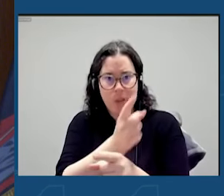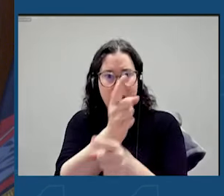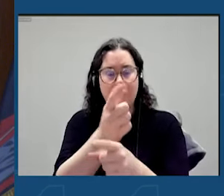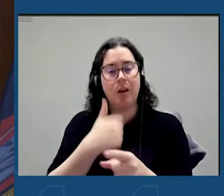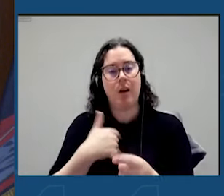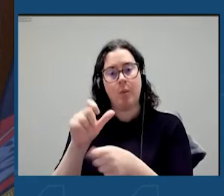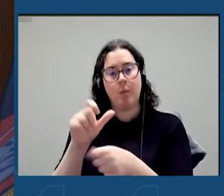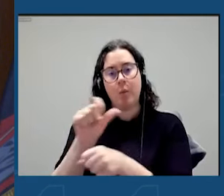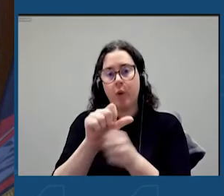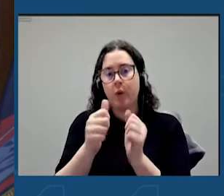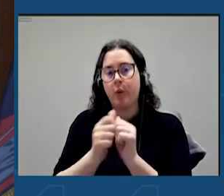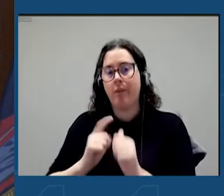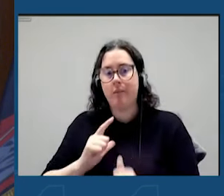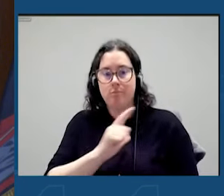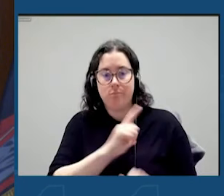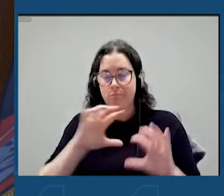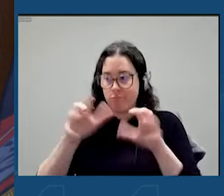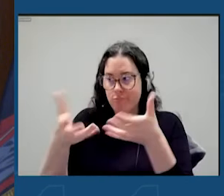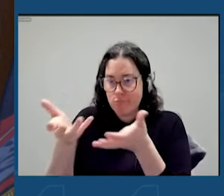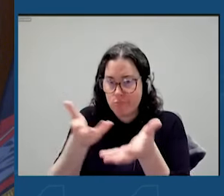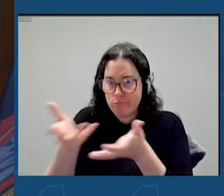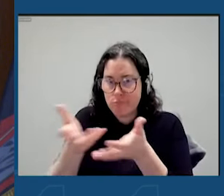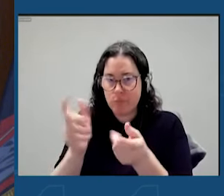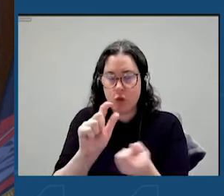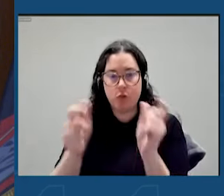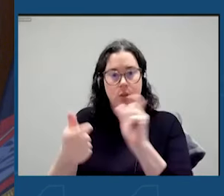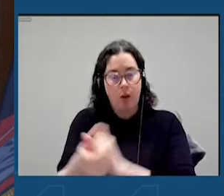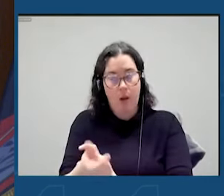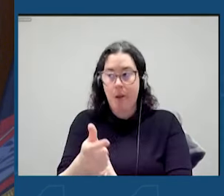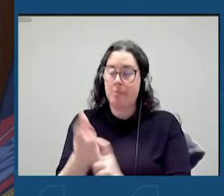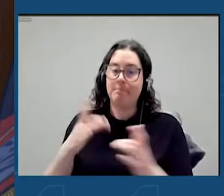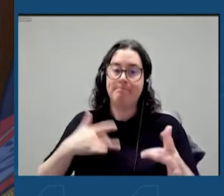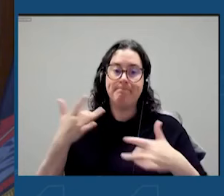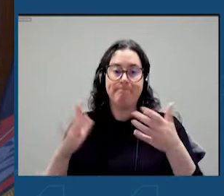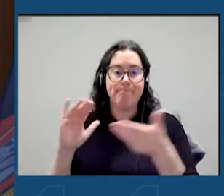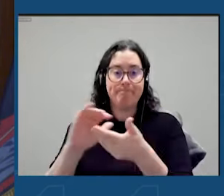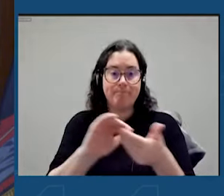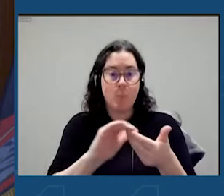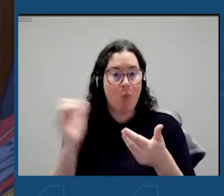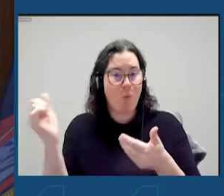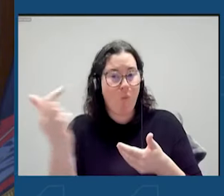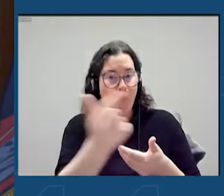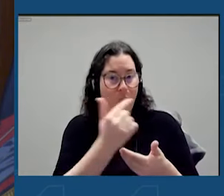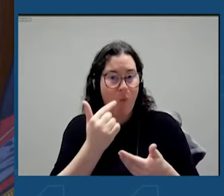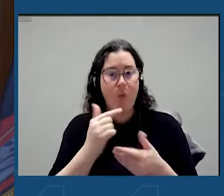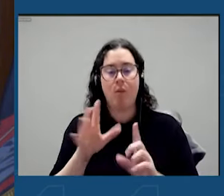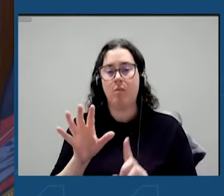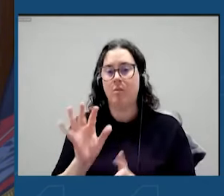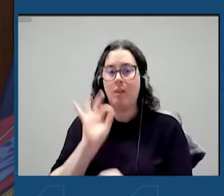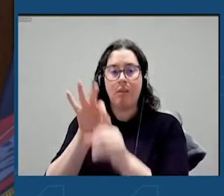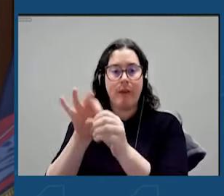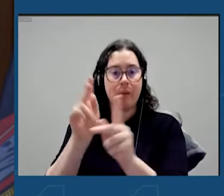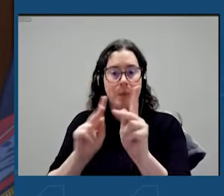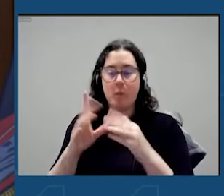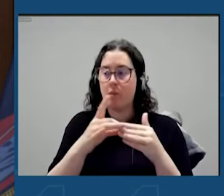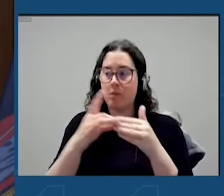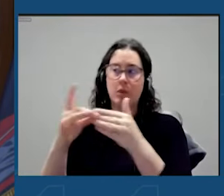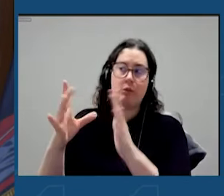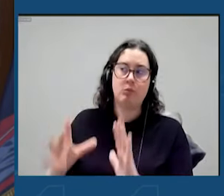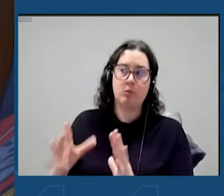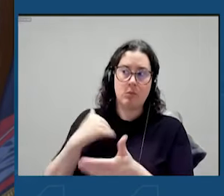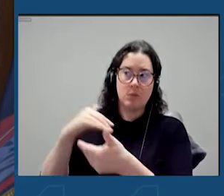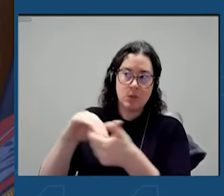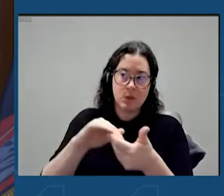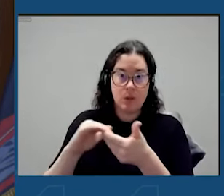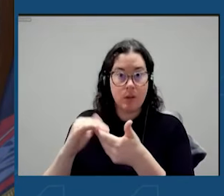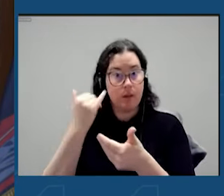important change. I look forward to a continued partnership with all of you, our elected leaders, those who wear a